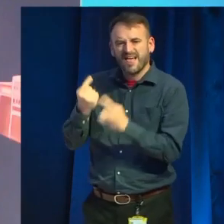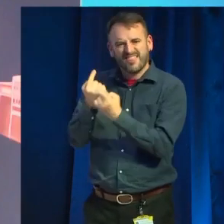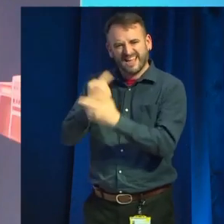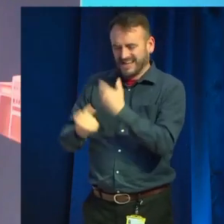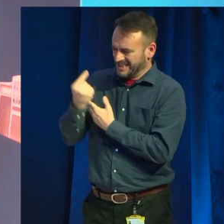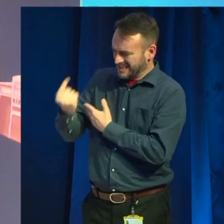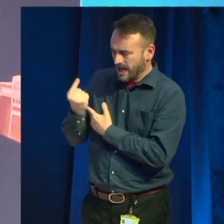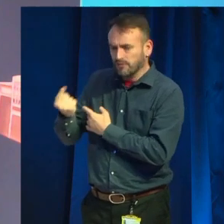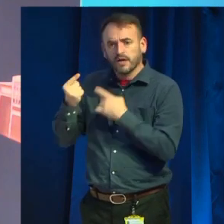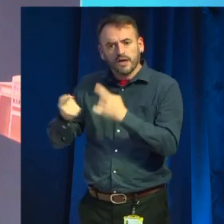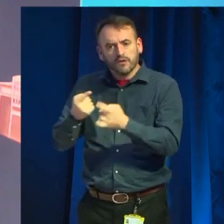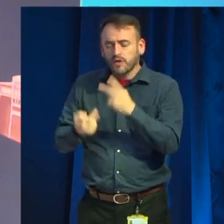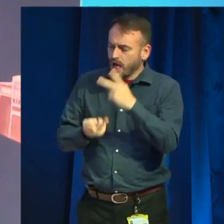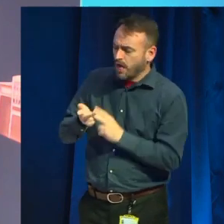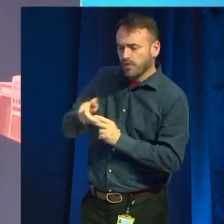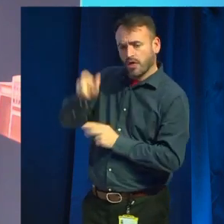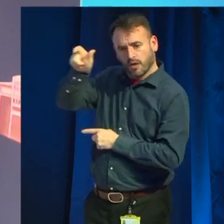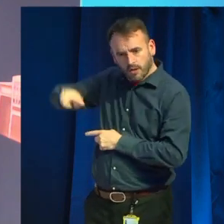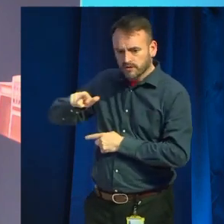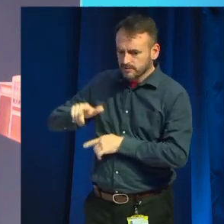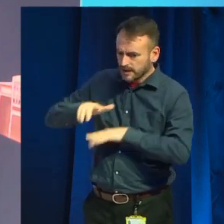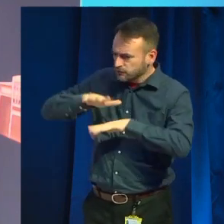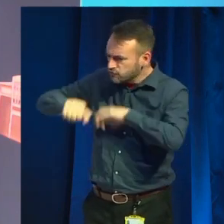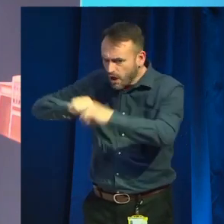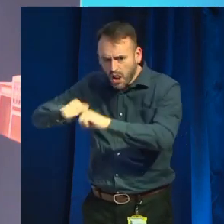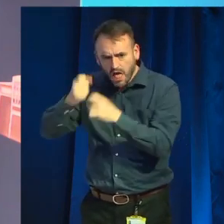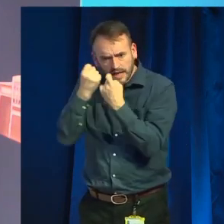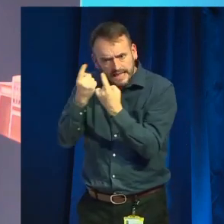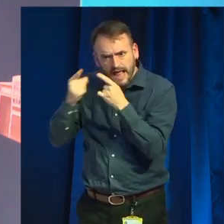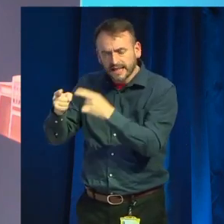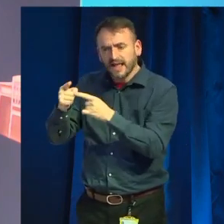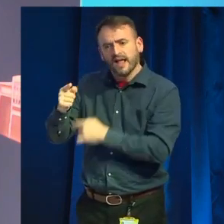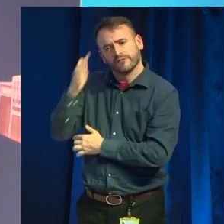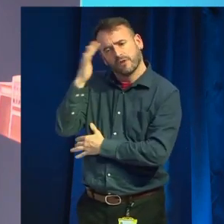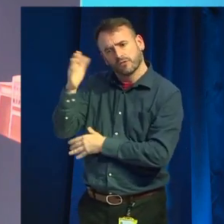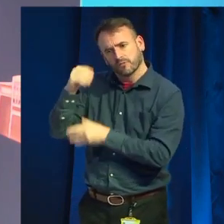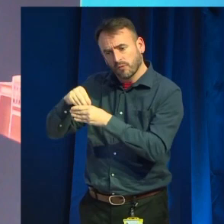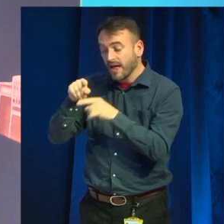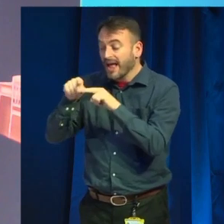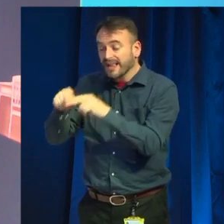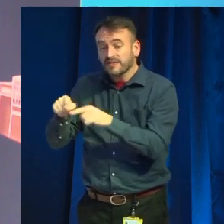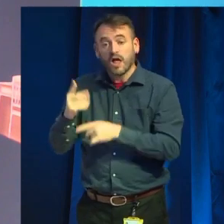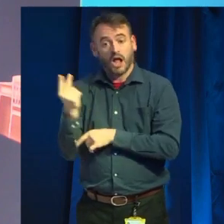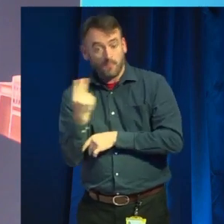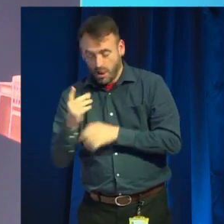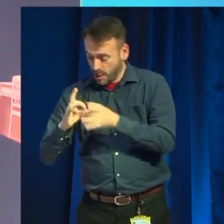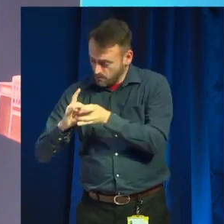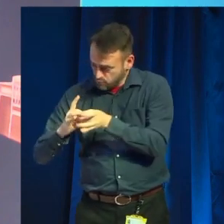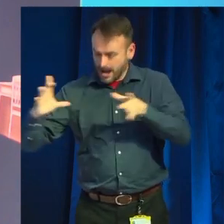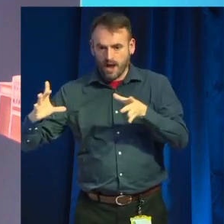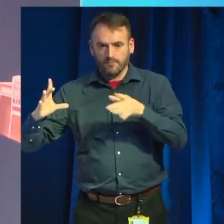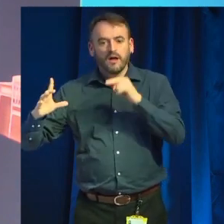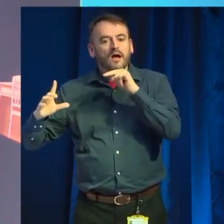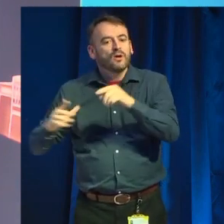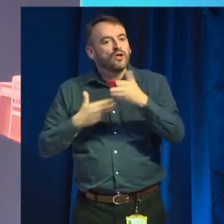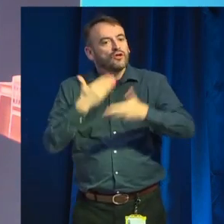being based on this, you know, philosophical concept, and it follows the story of a breakup. But it's not a game about a breakup, actually.